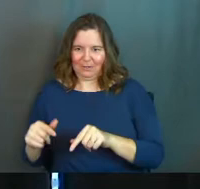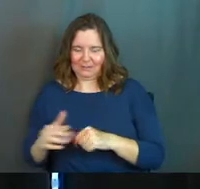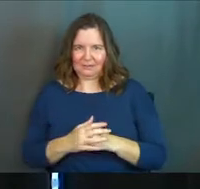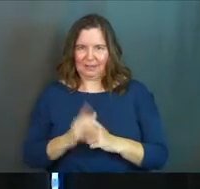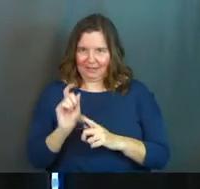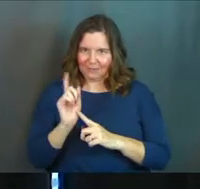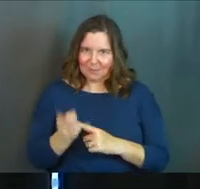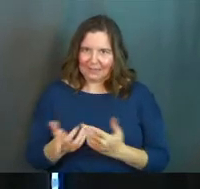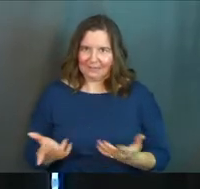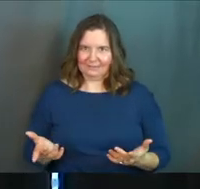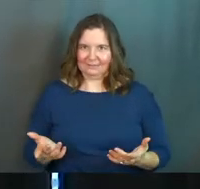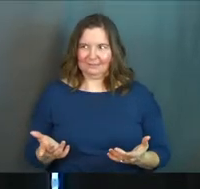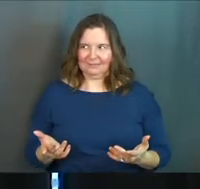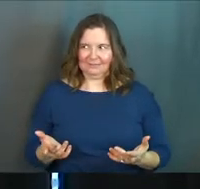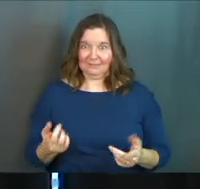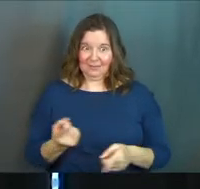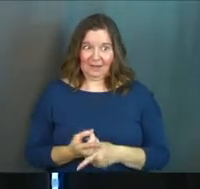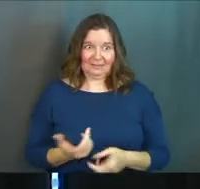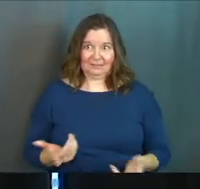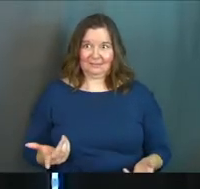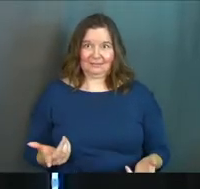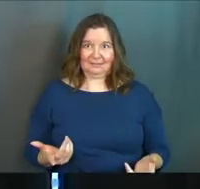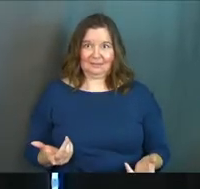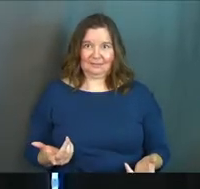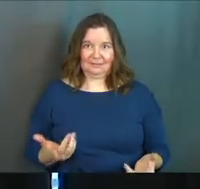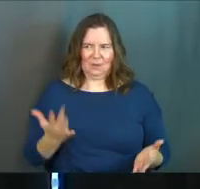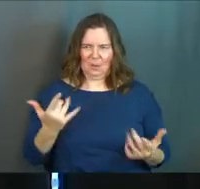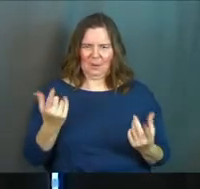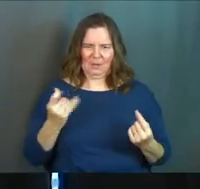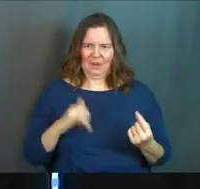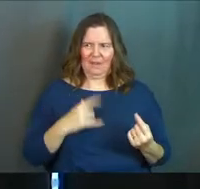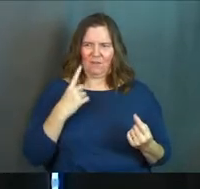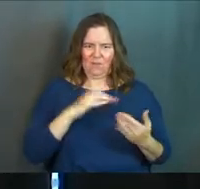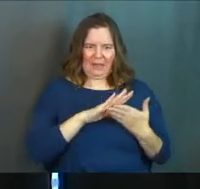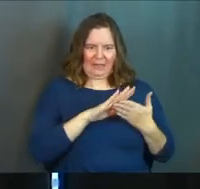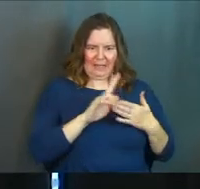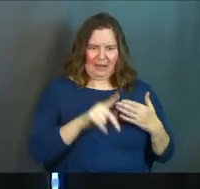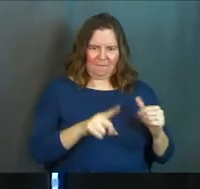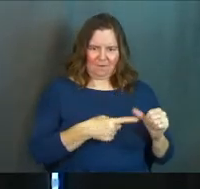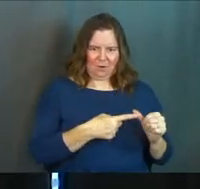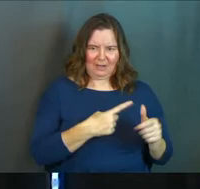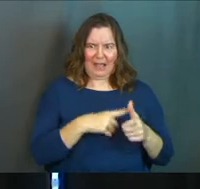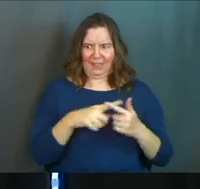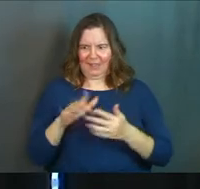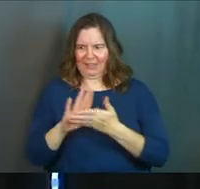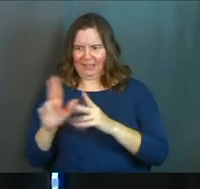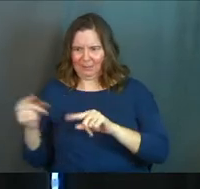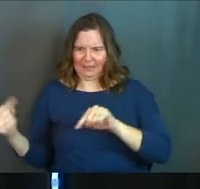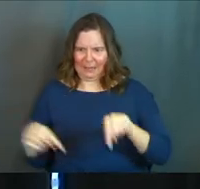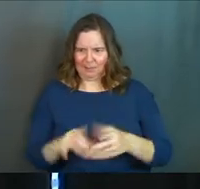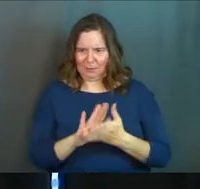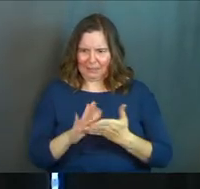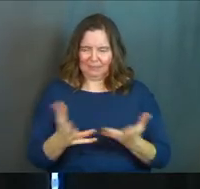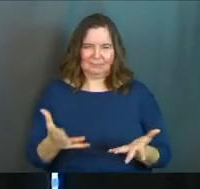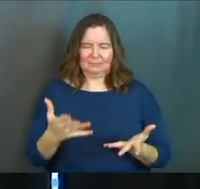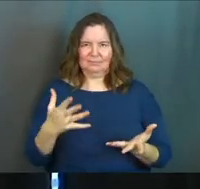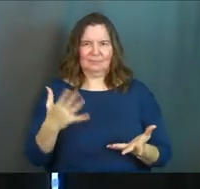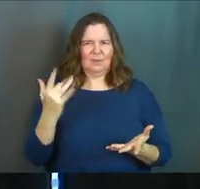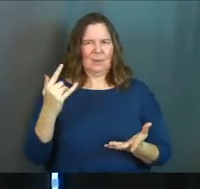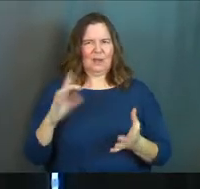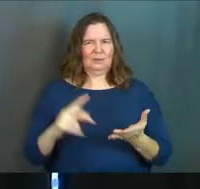Give you a minute, right? Why do we do that? You got to clean the house before the cleaning service comes.